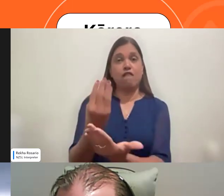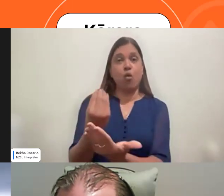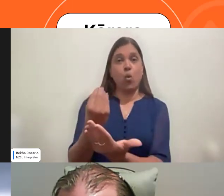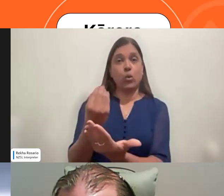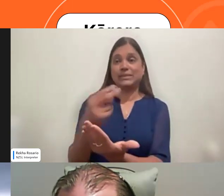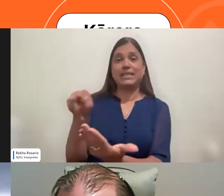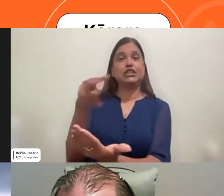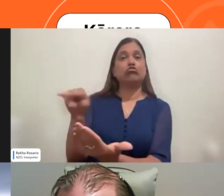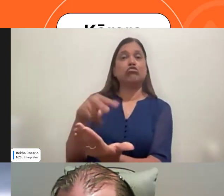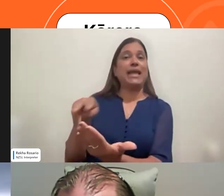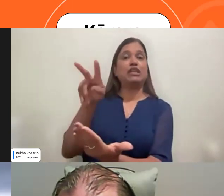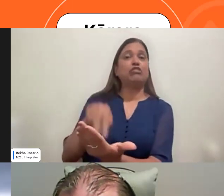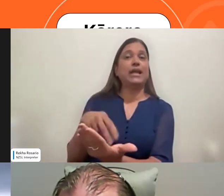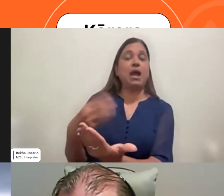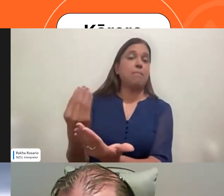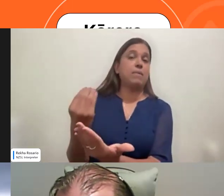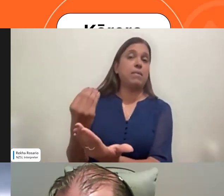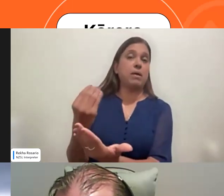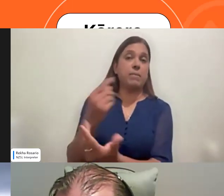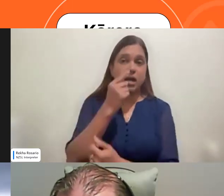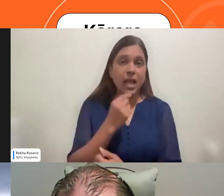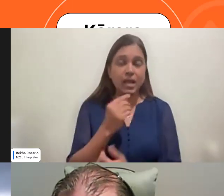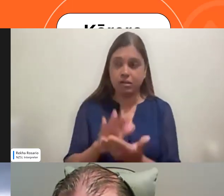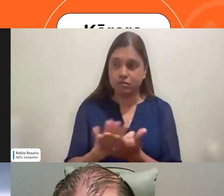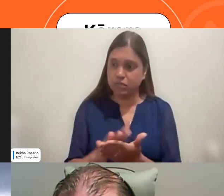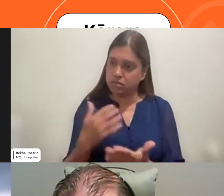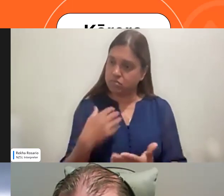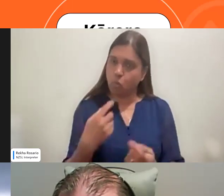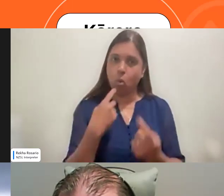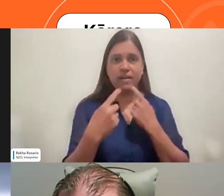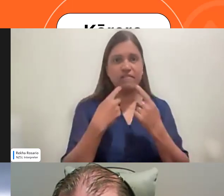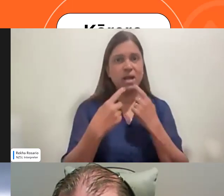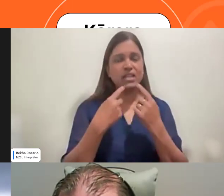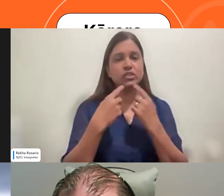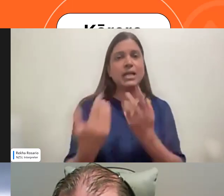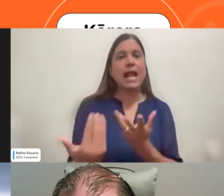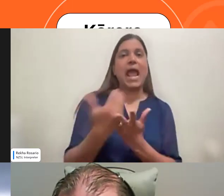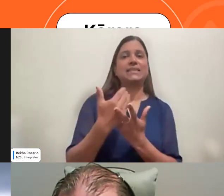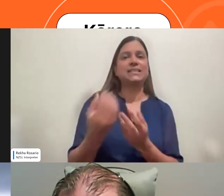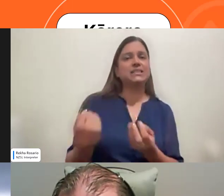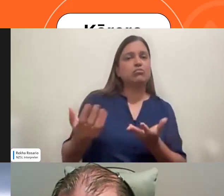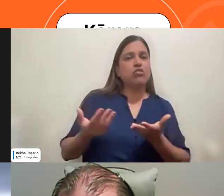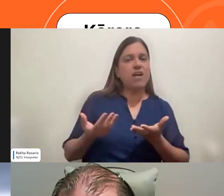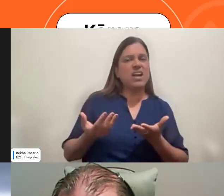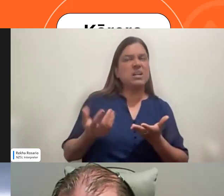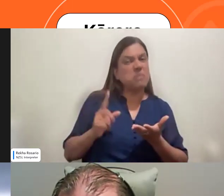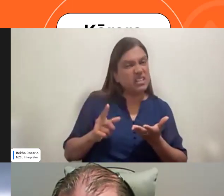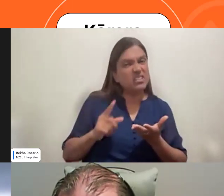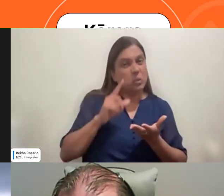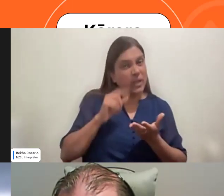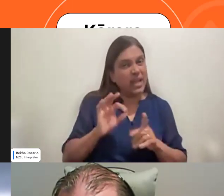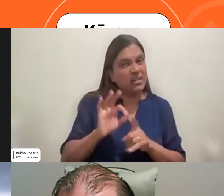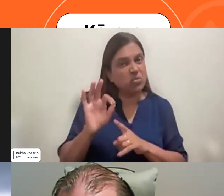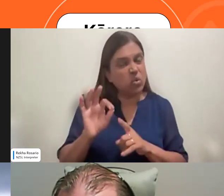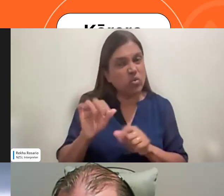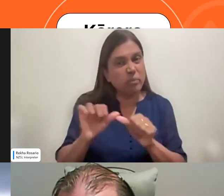to really get more information and access to learning, but we can continue to do better. And that drives down